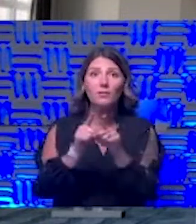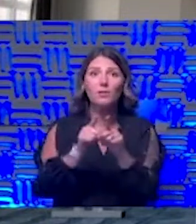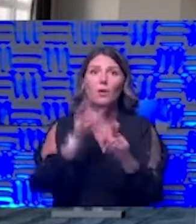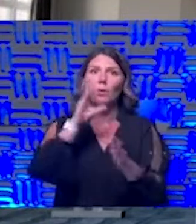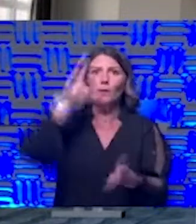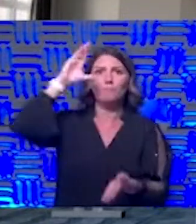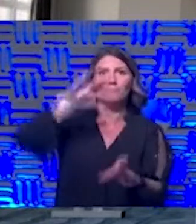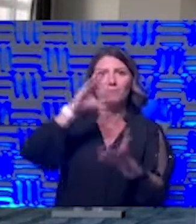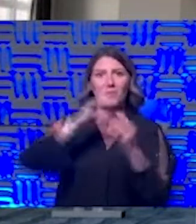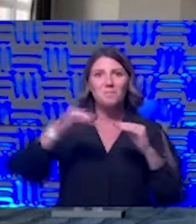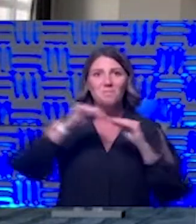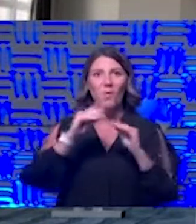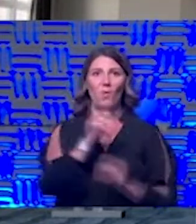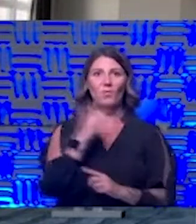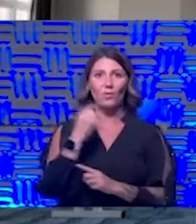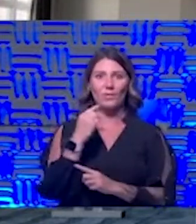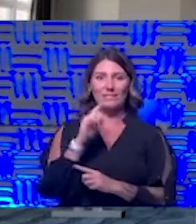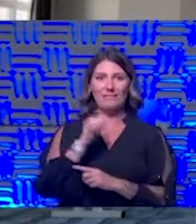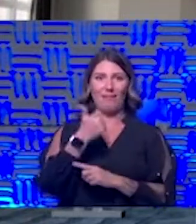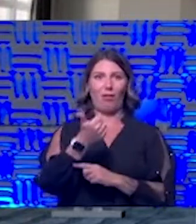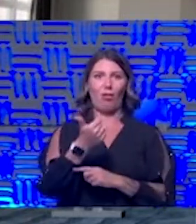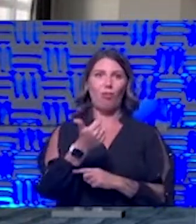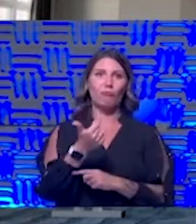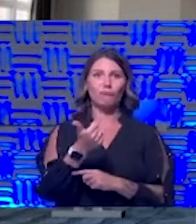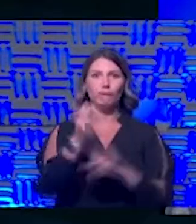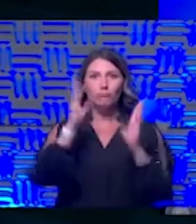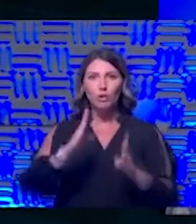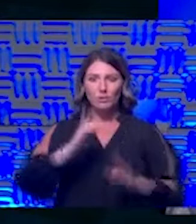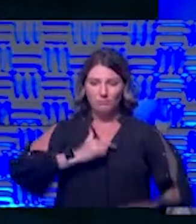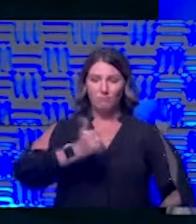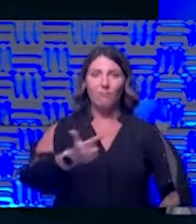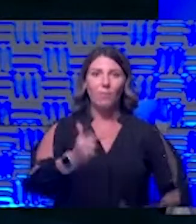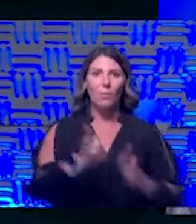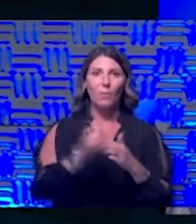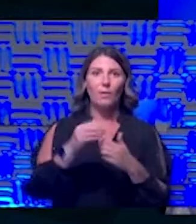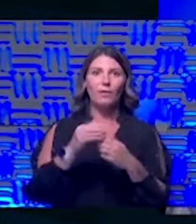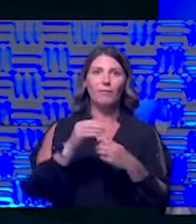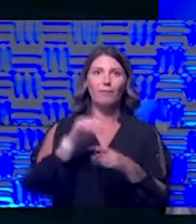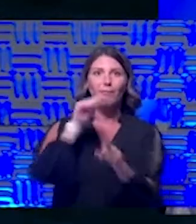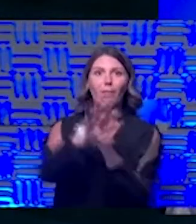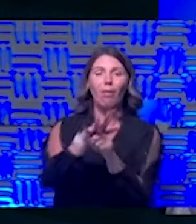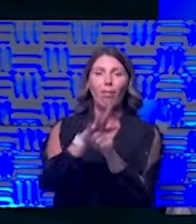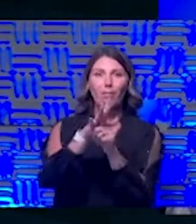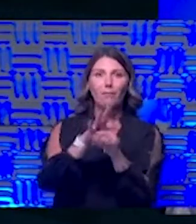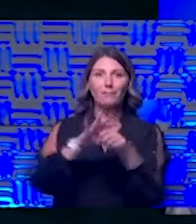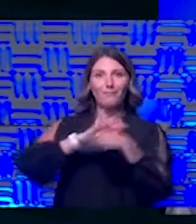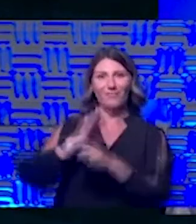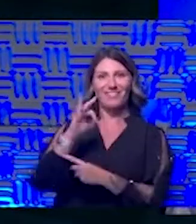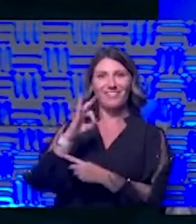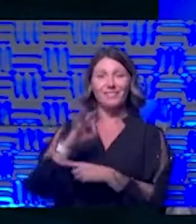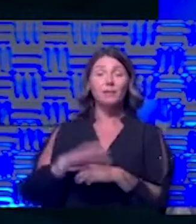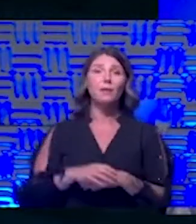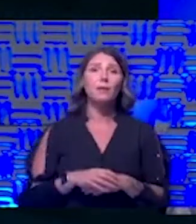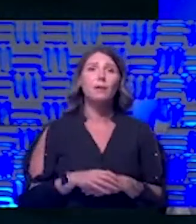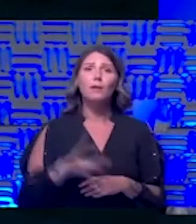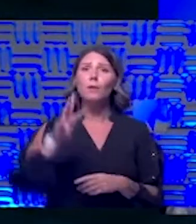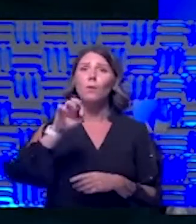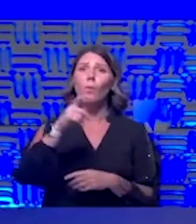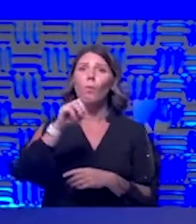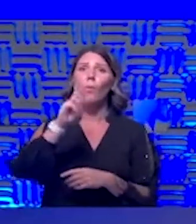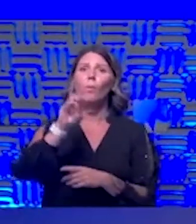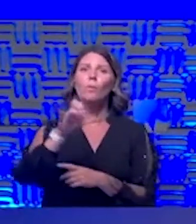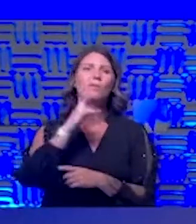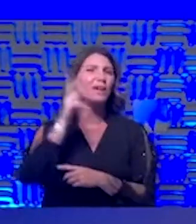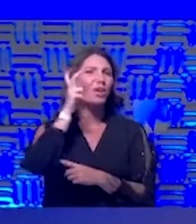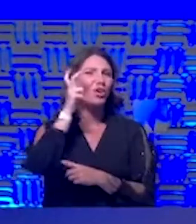other person getting the infection as well. Whitney, I'm hearing a lot of fear in a lot of these questions. How do people help work on